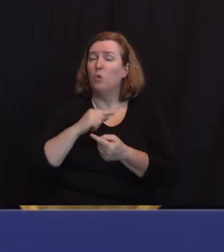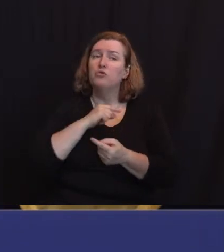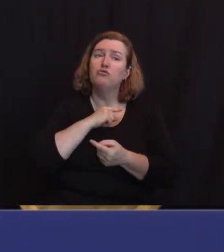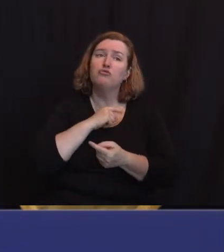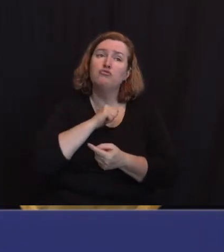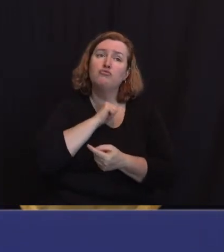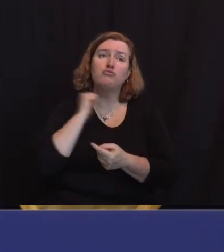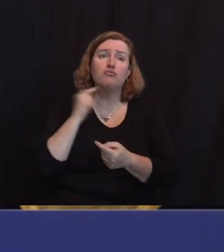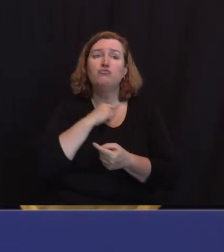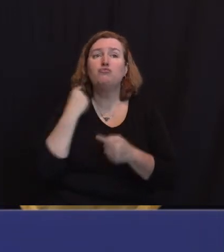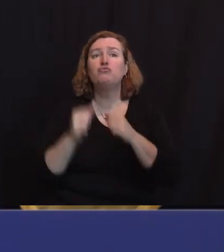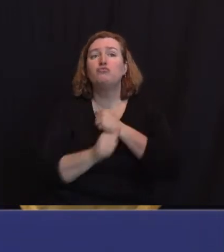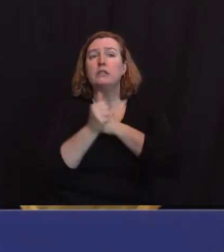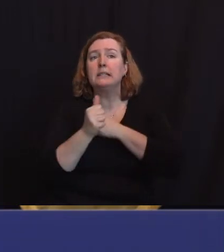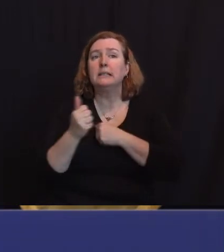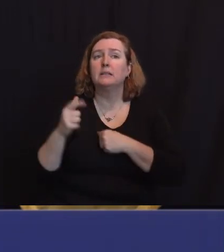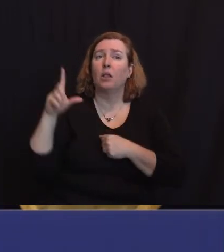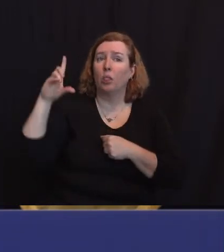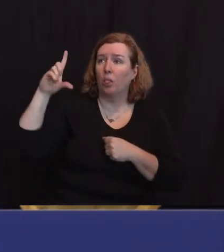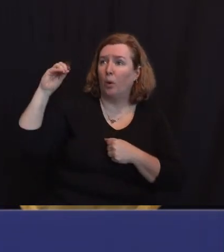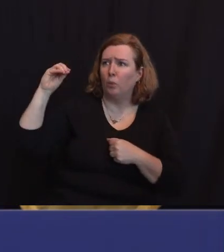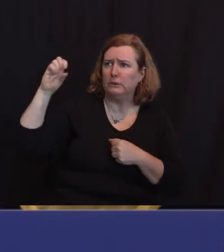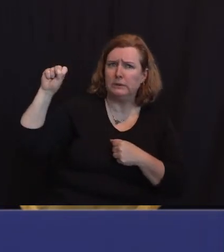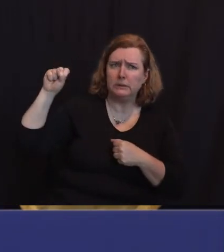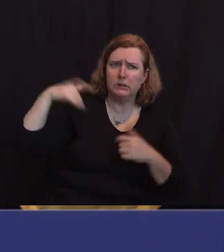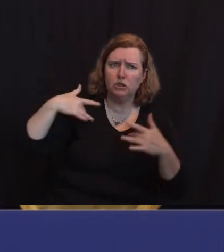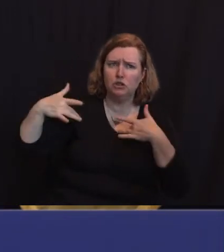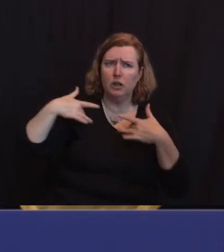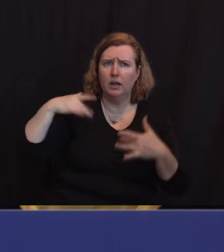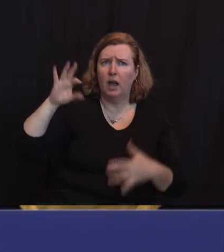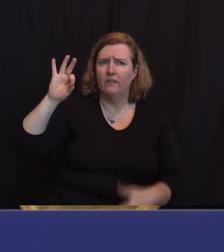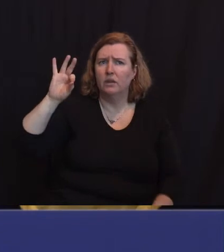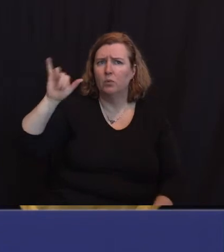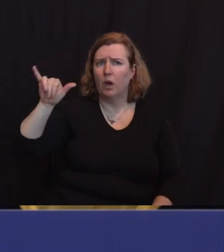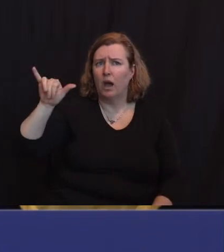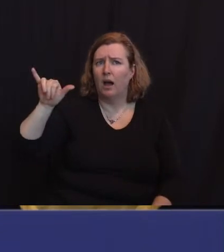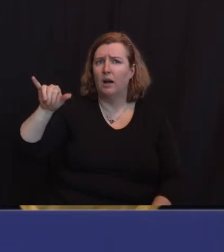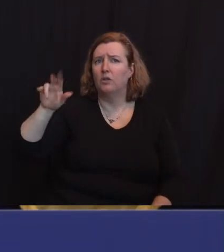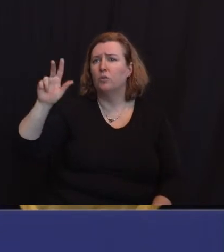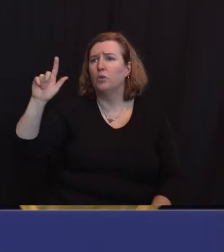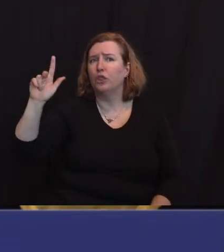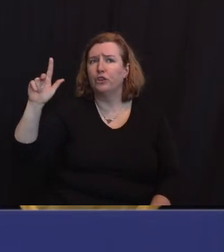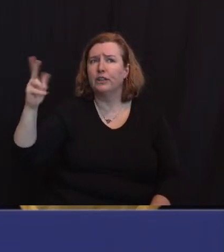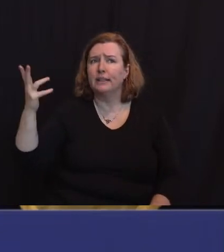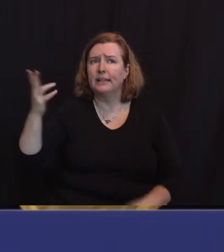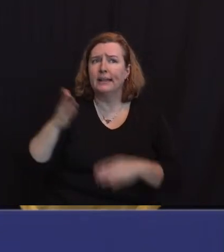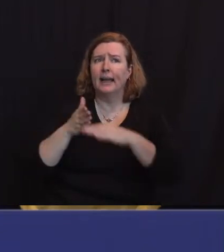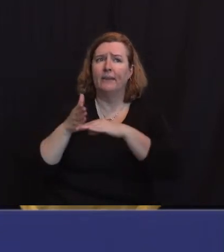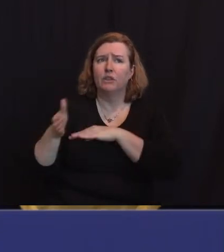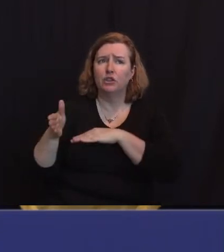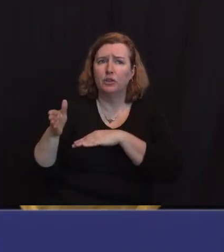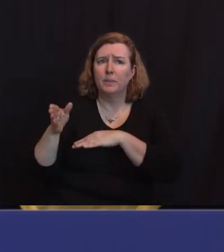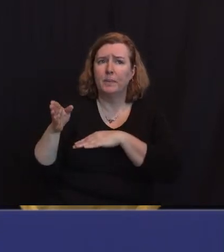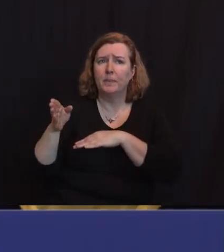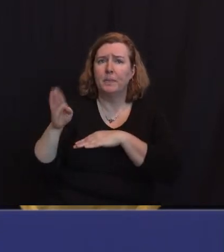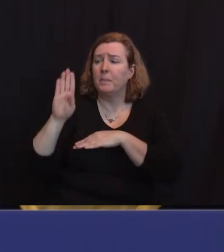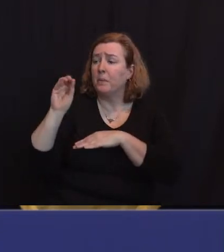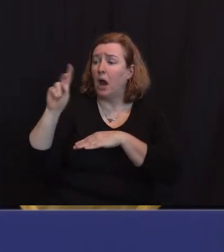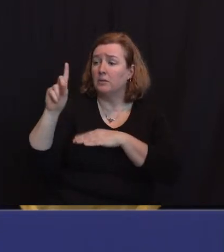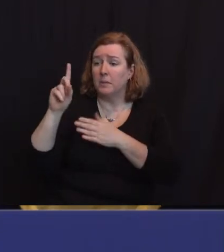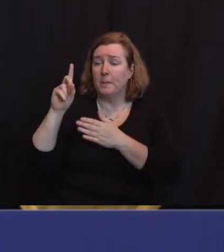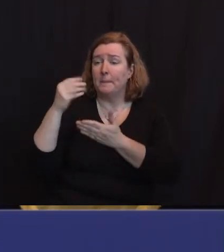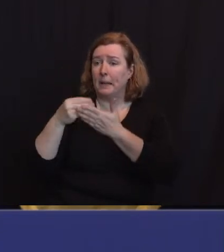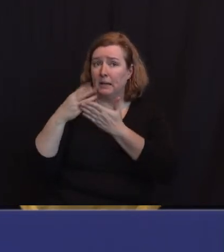budget lawmakers about a fiscal cliff beginning in FY23. Once the bond money and federal relief is spent, how would you prevent that shortfall? Would taxes